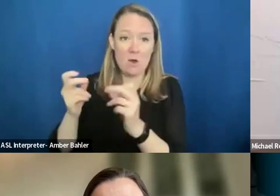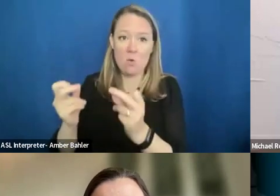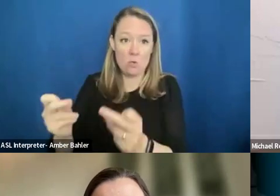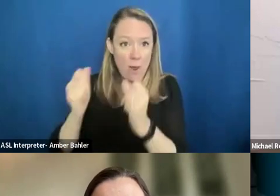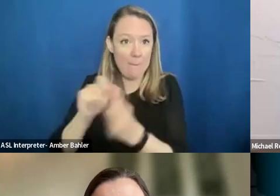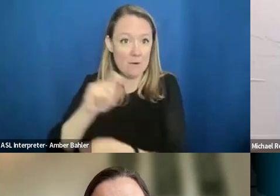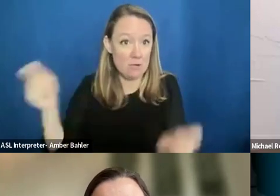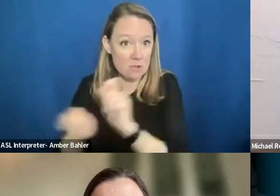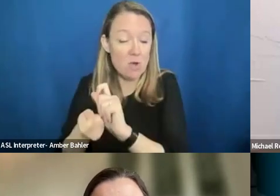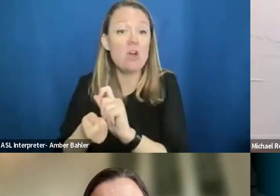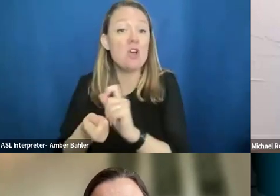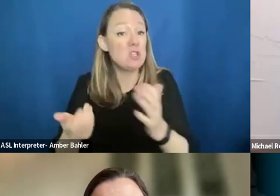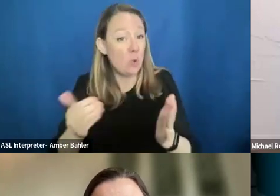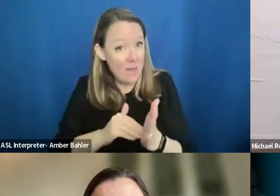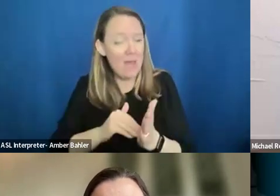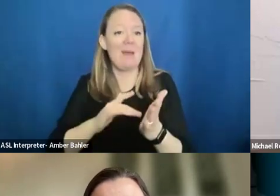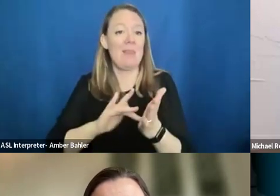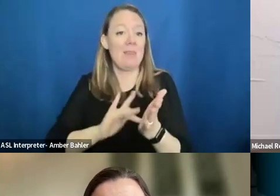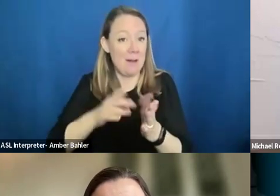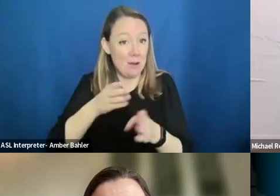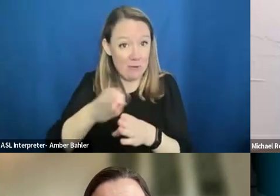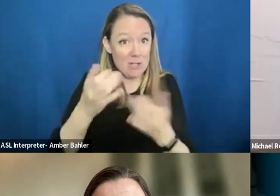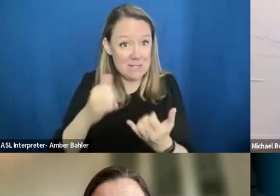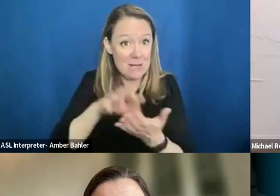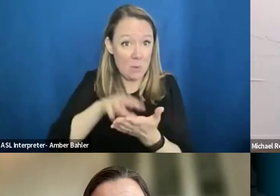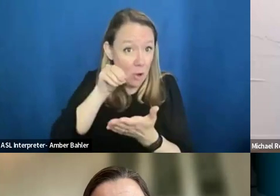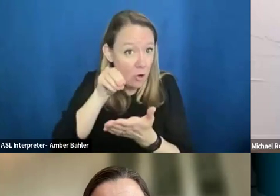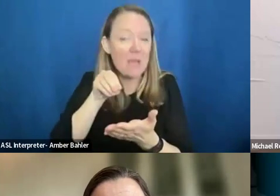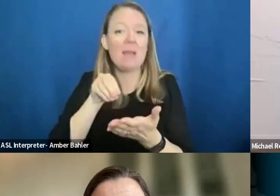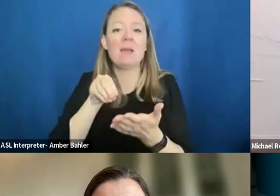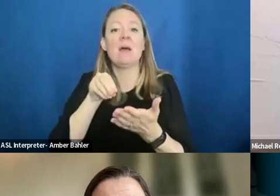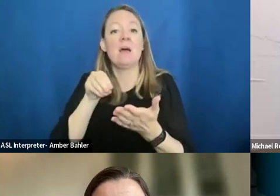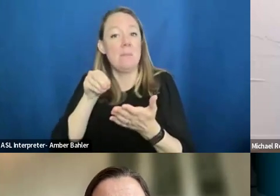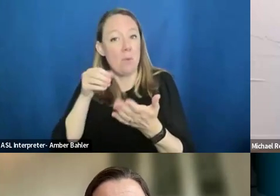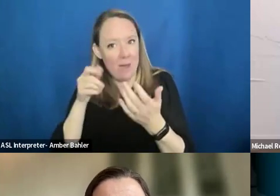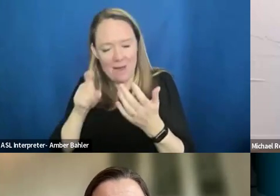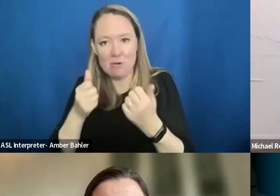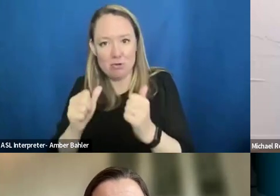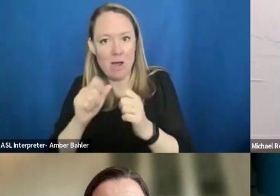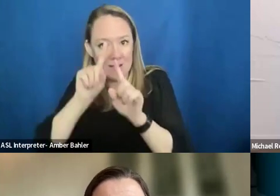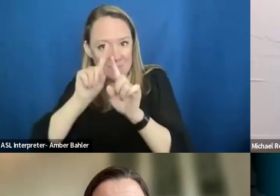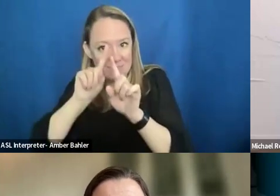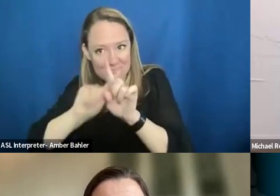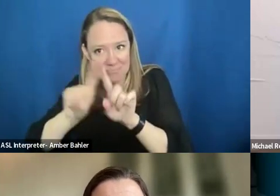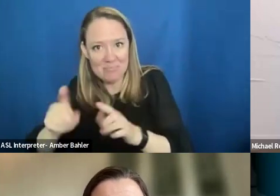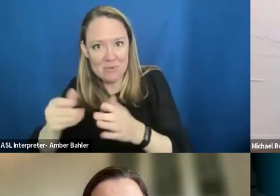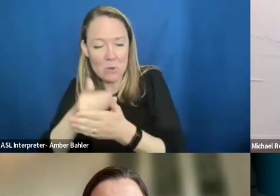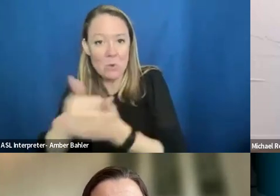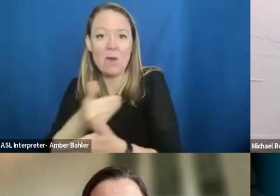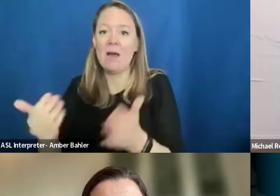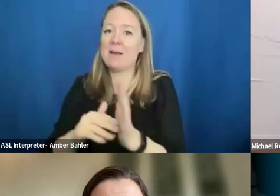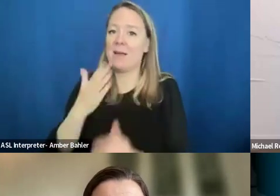it's new, but we have to react as quickly as we can. And again, thank you, Rep Davis, for your work in the legislature and the governor and providing us